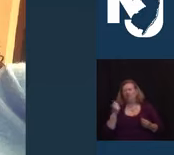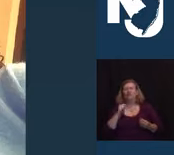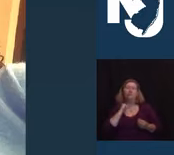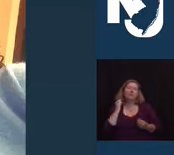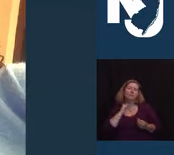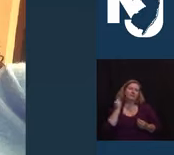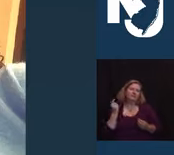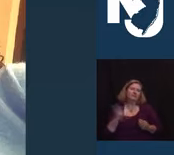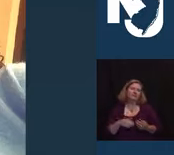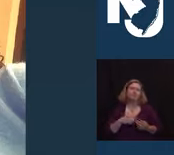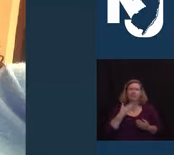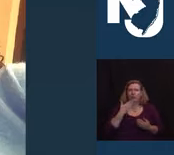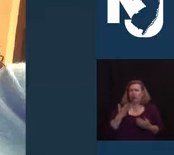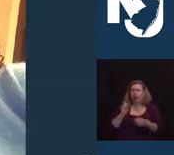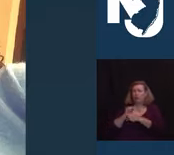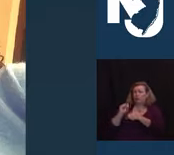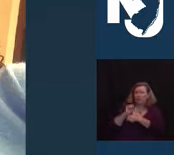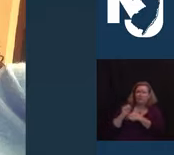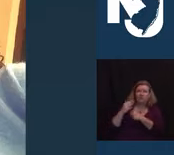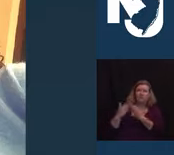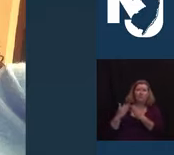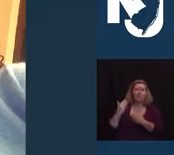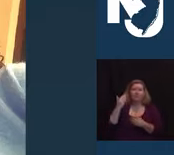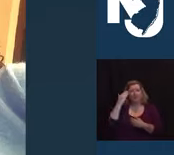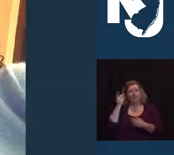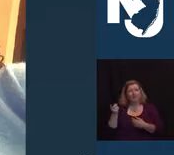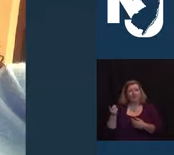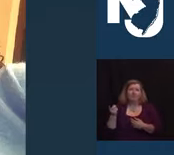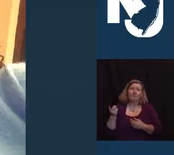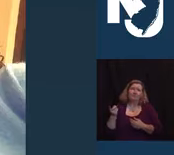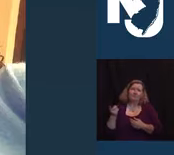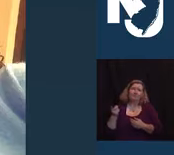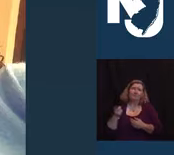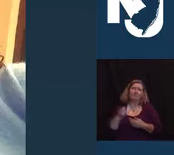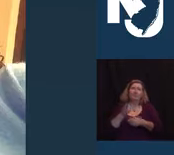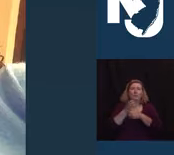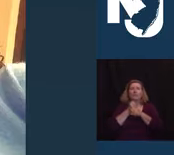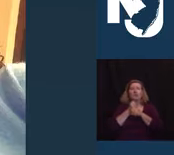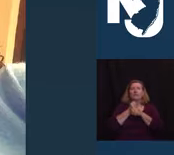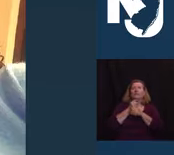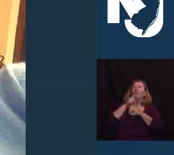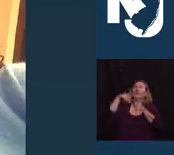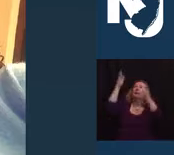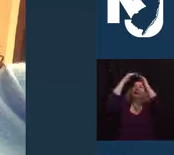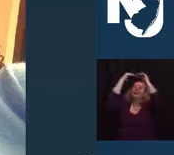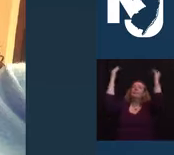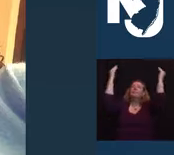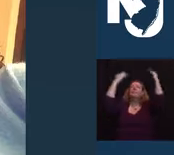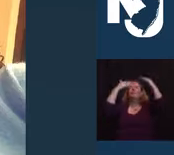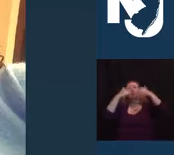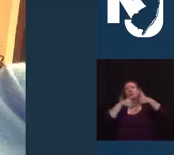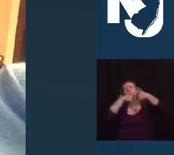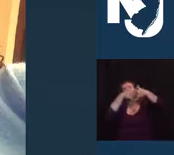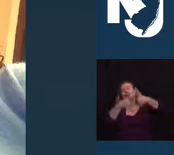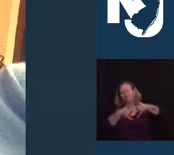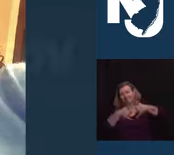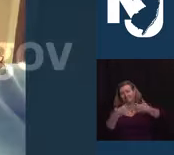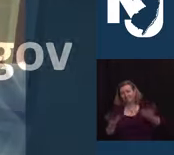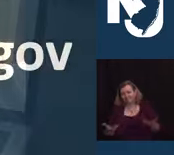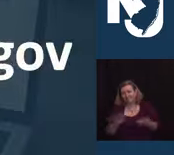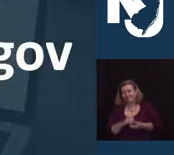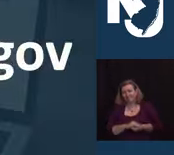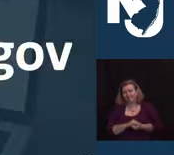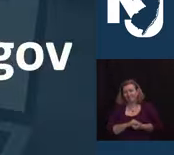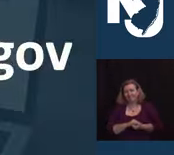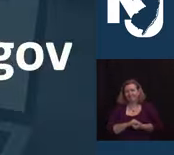her good works, and we know she is receiving her heavenly rewards. She too will be remembered by so many.